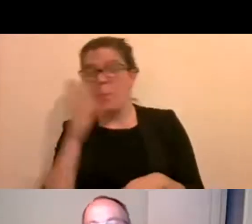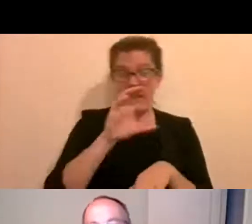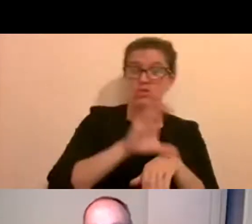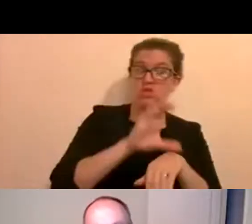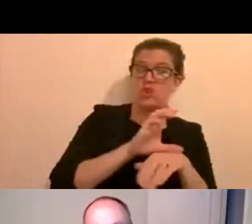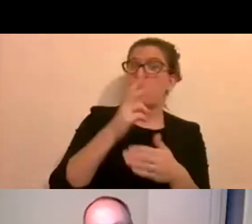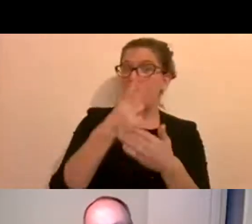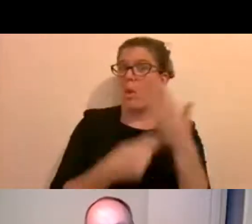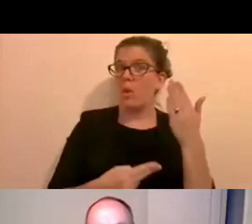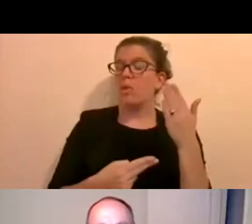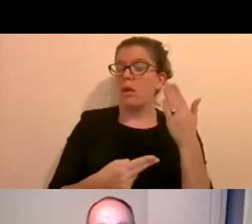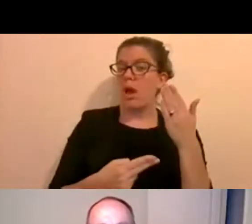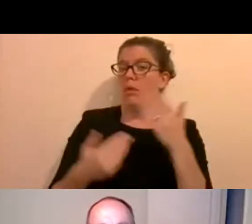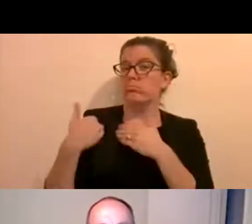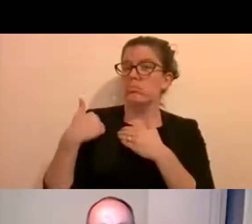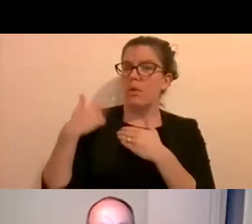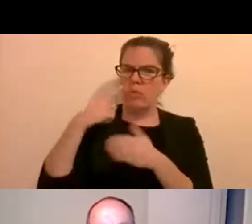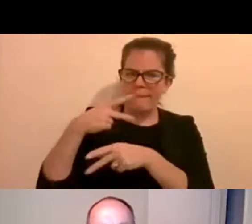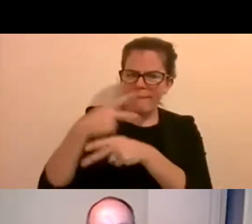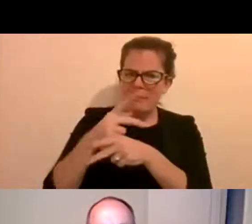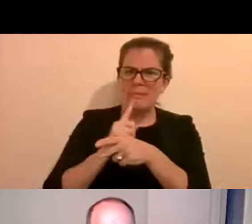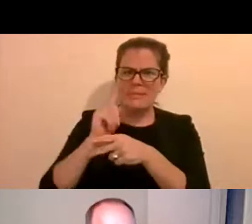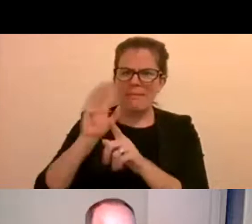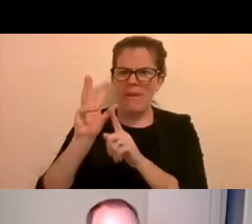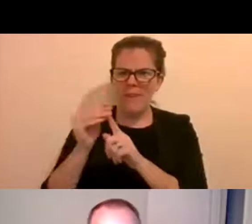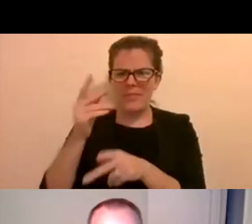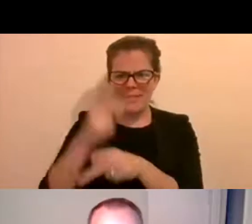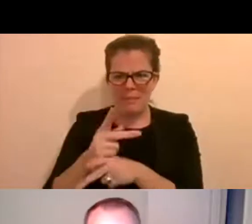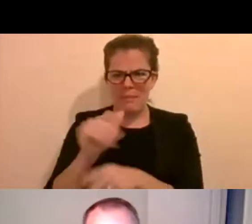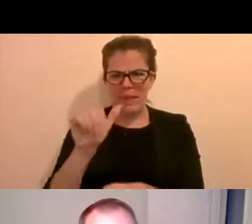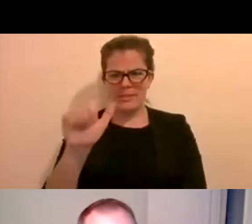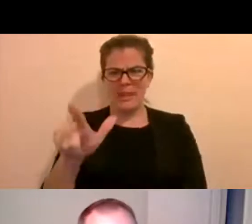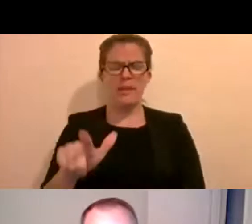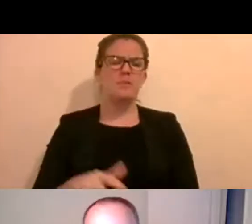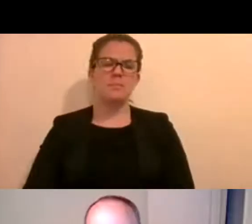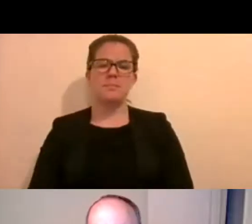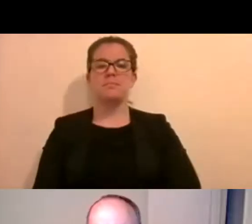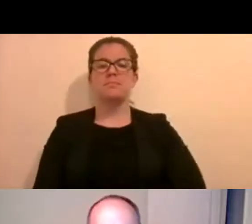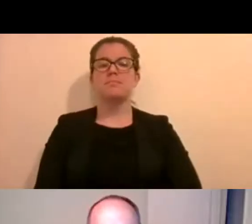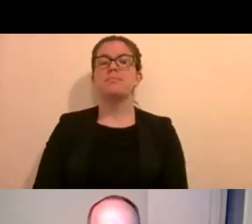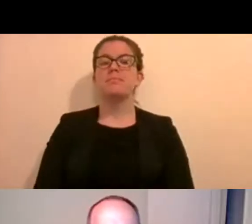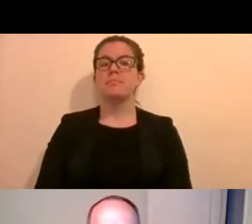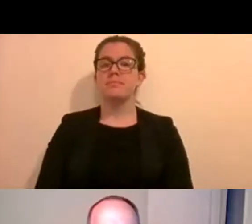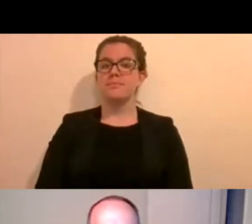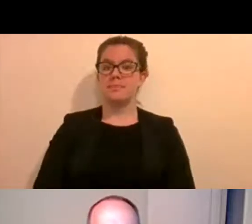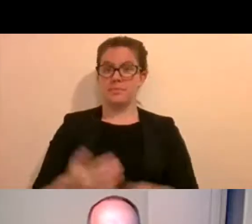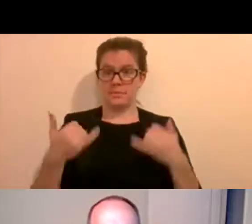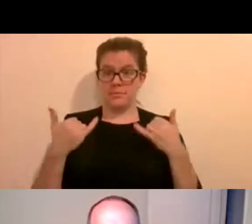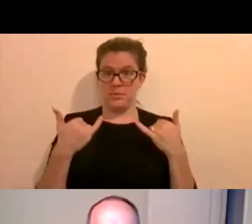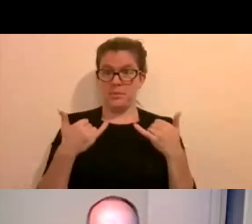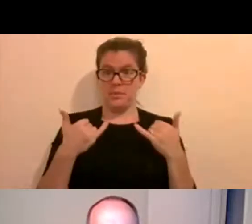maintaining of deaf culture and of American Sign Language. Okay, so what I want to do right now